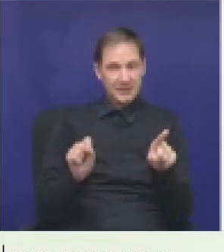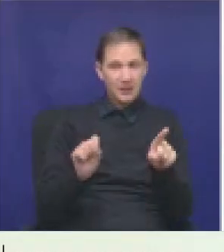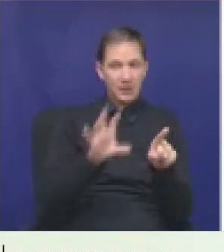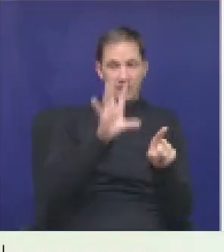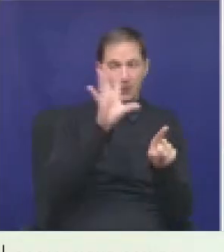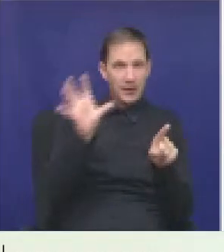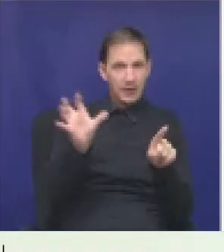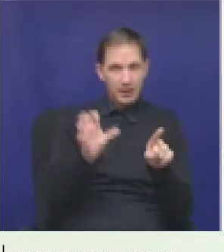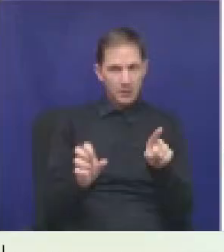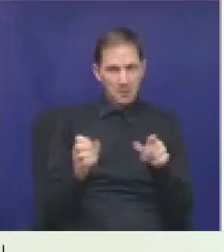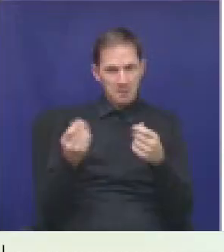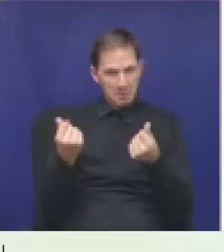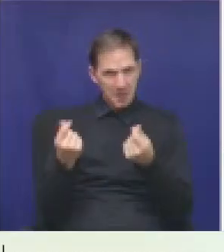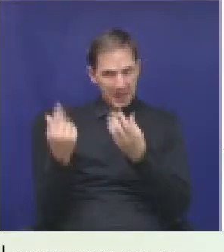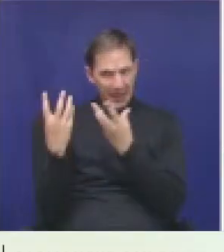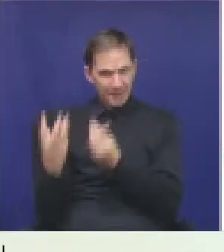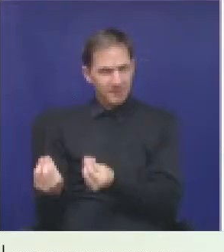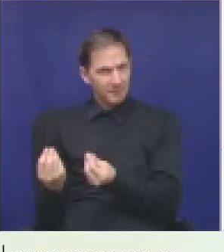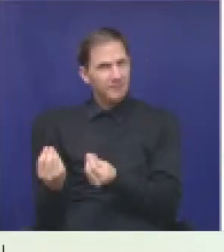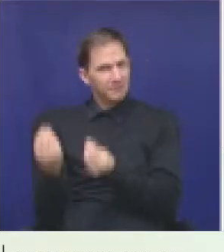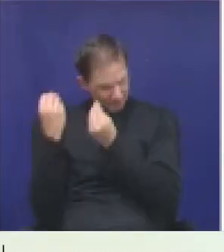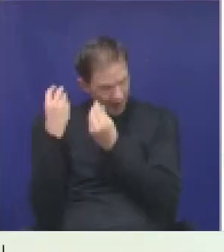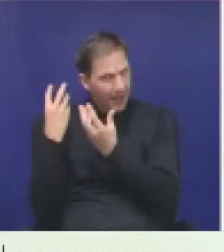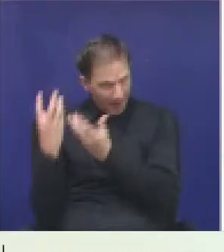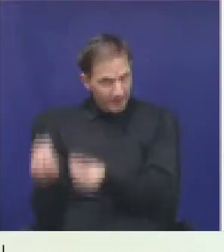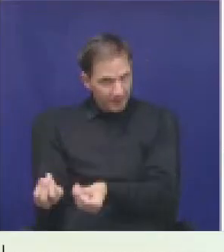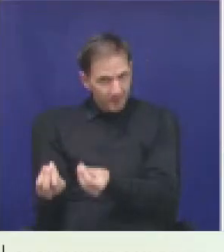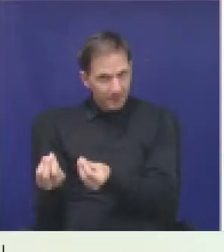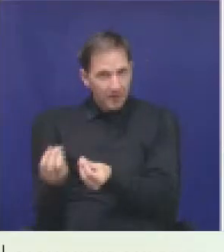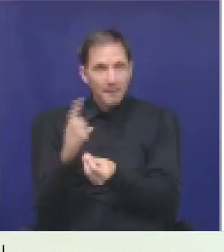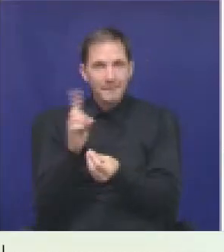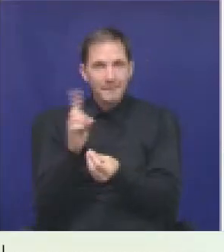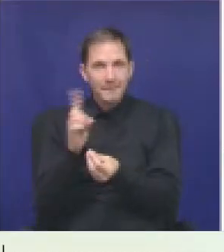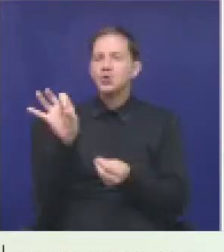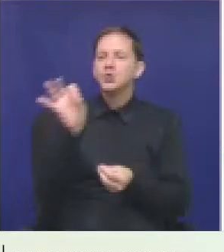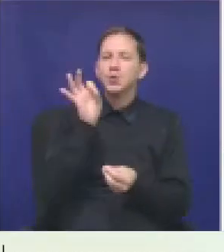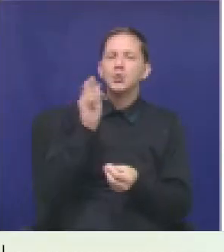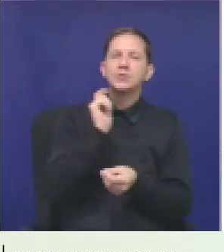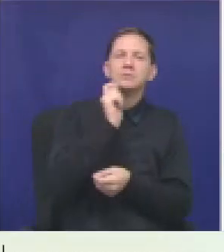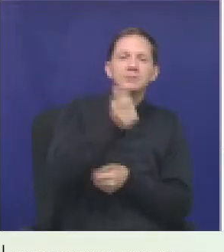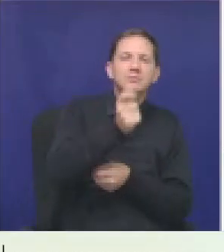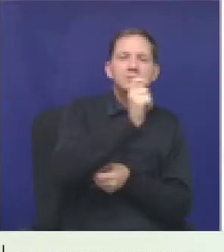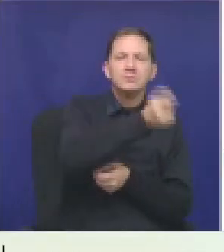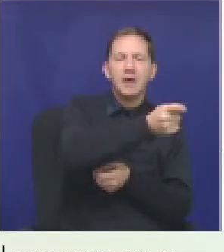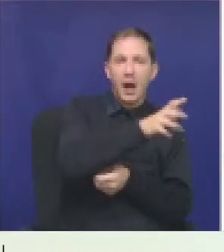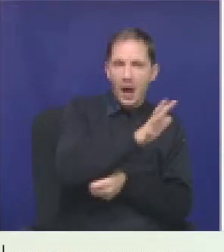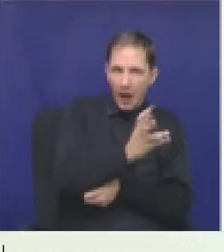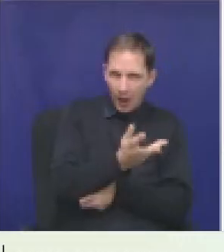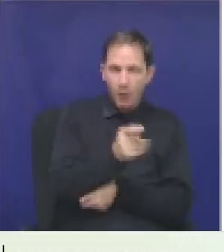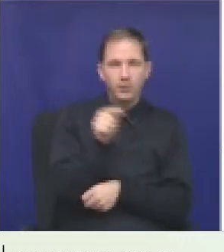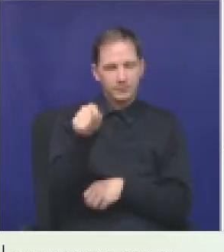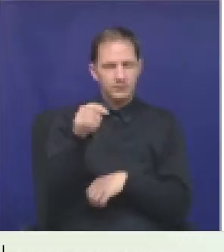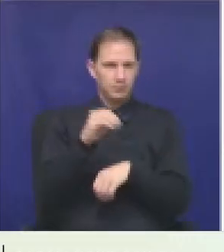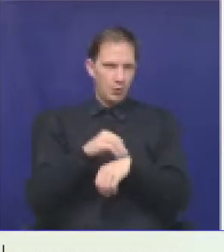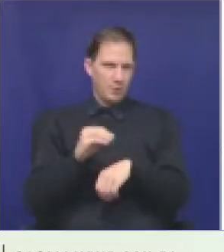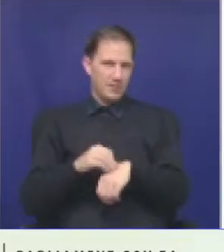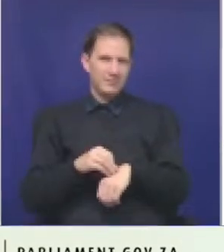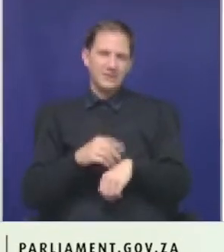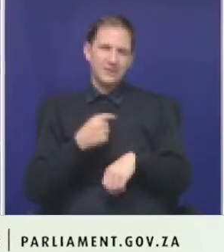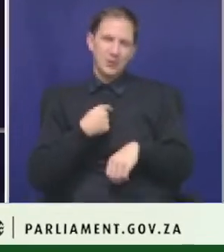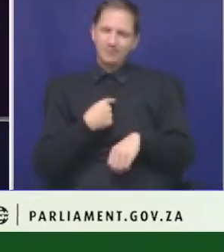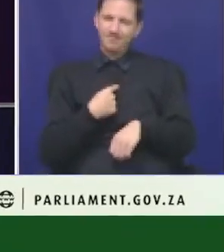have money to fund Stats SA. It's just the choices that we make. So we